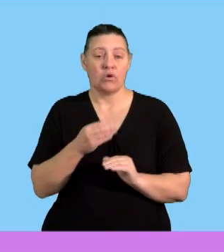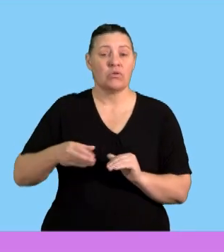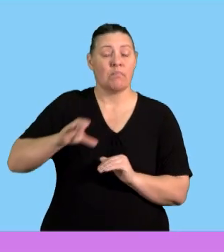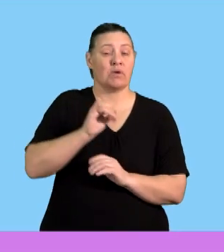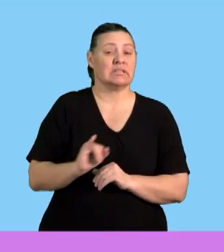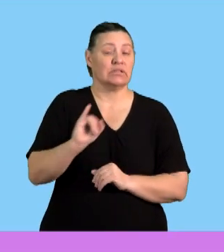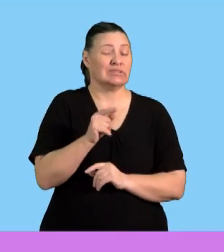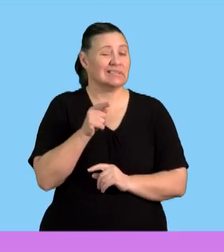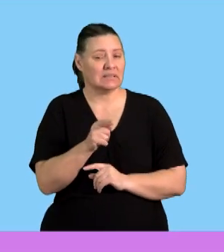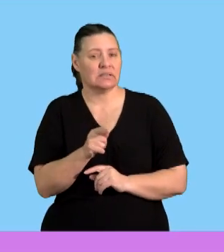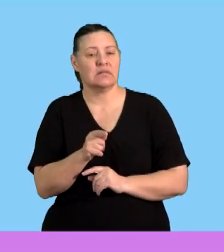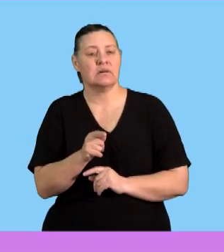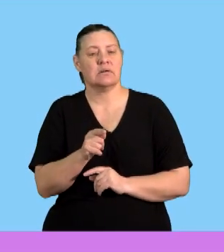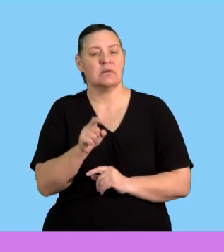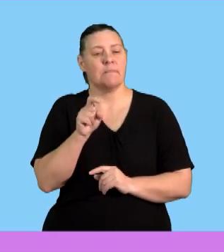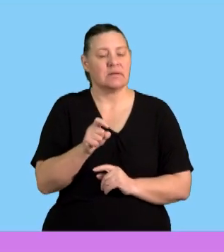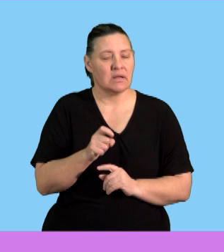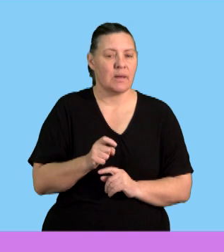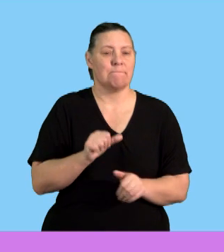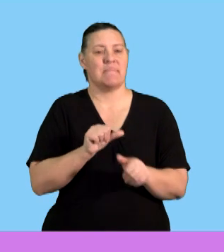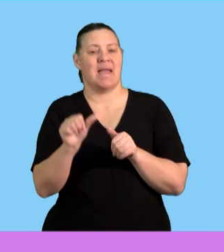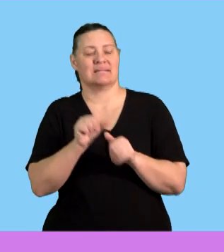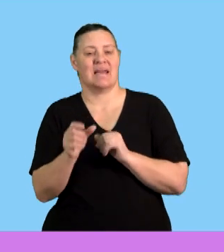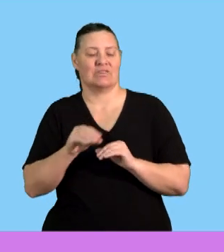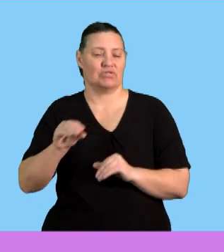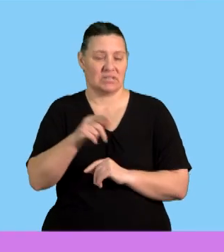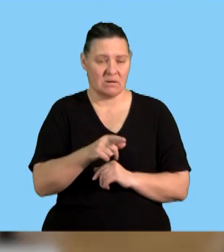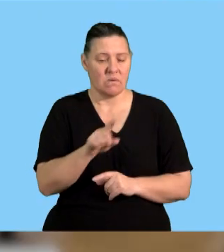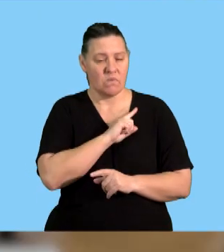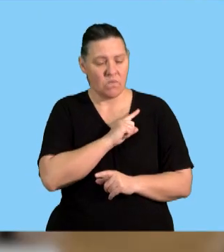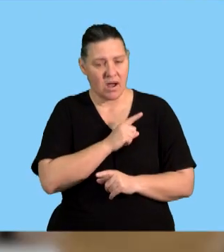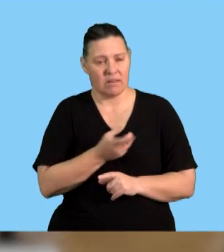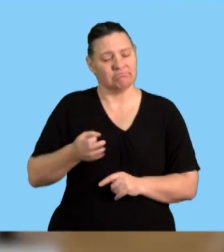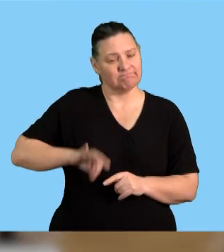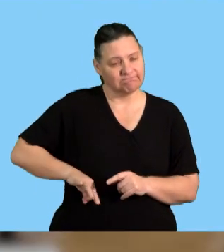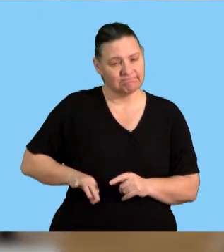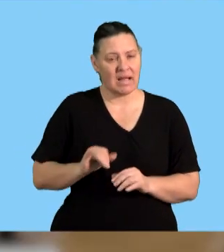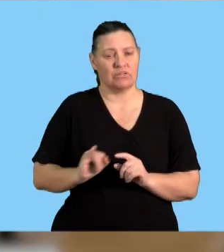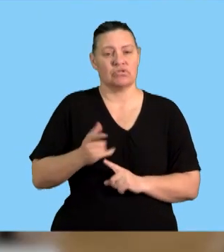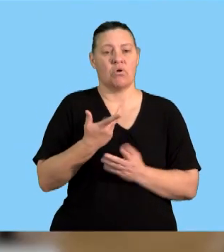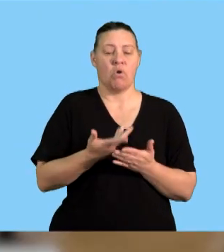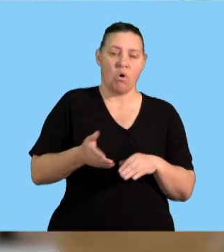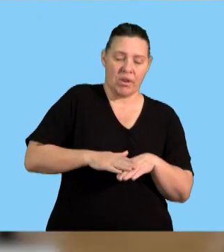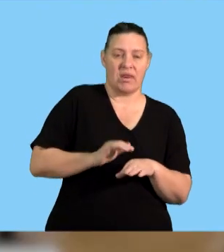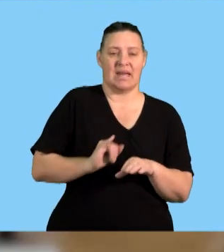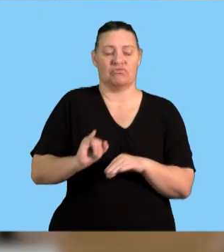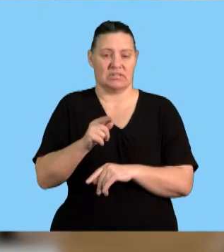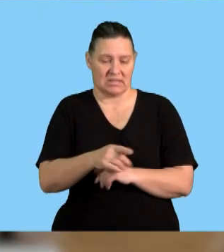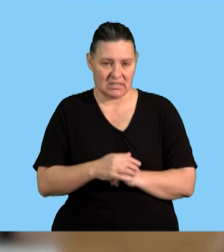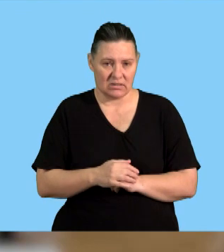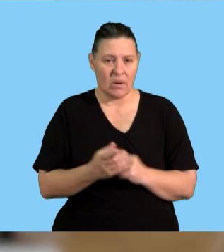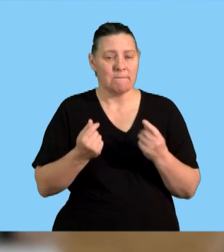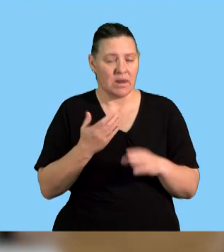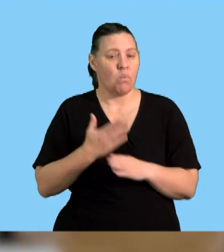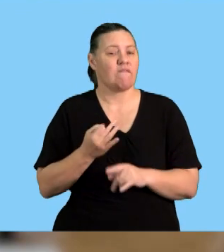Now, compound interest is supposed to be the better interest because you earn interest on your interest. So